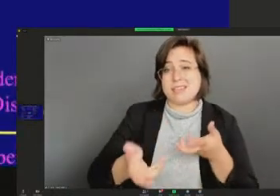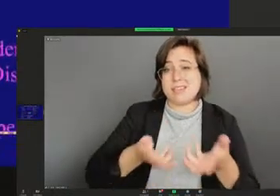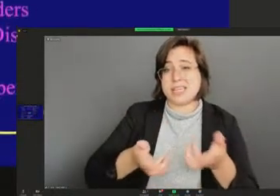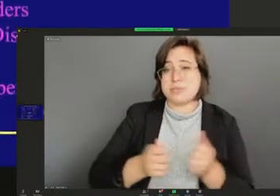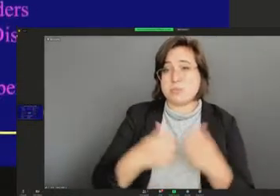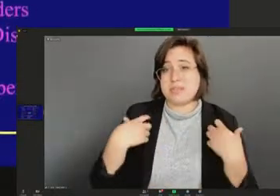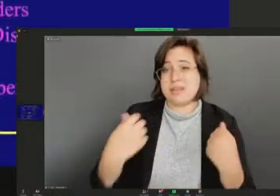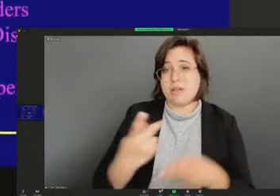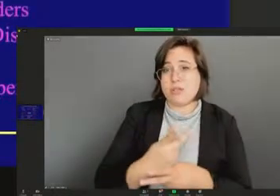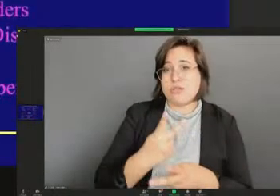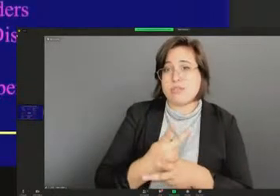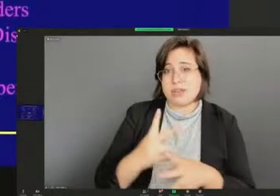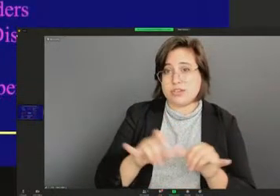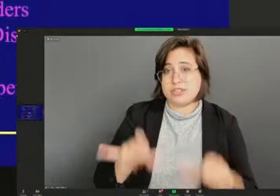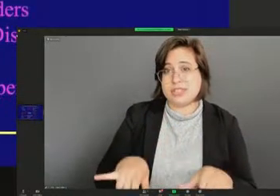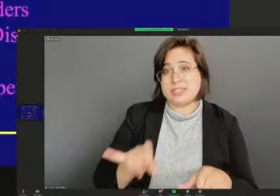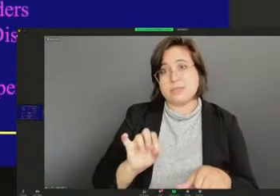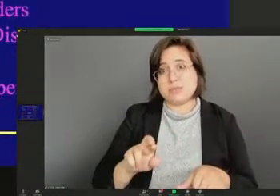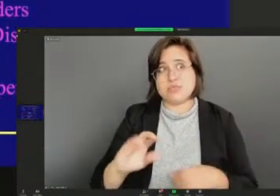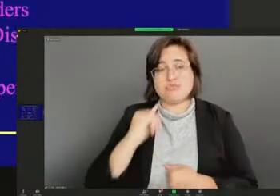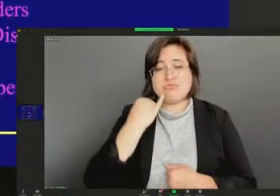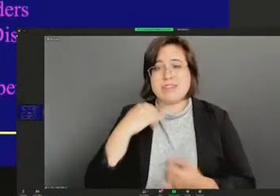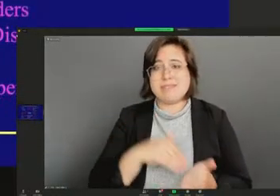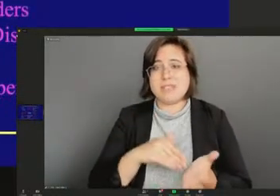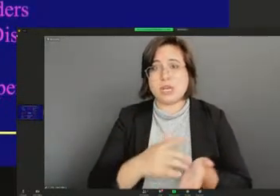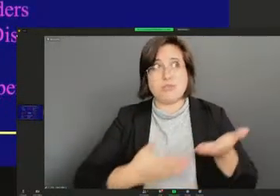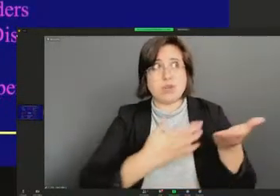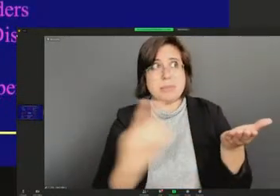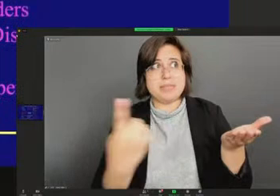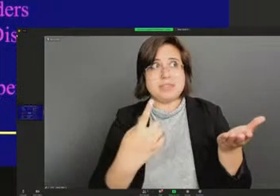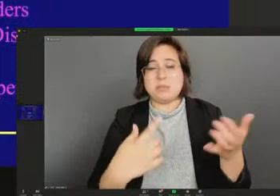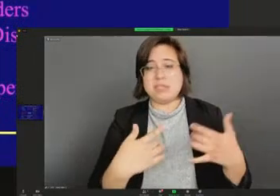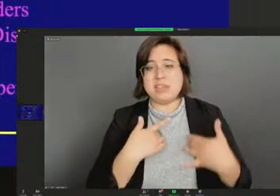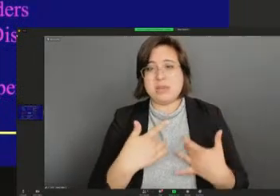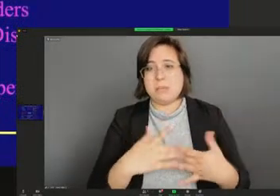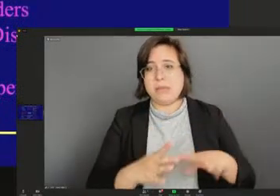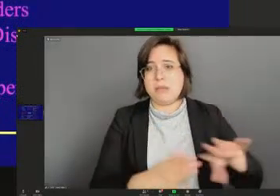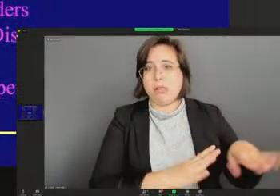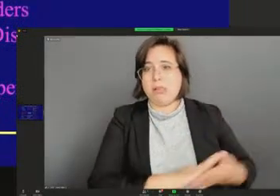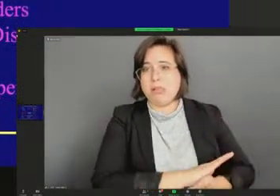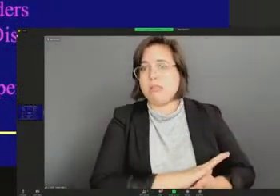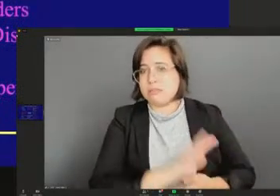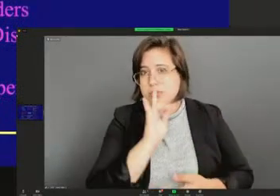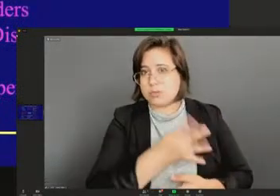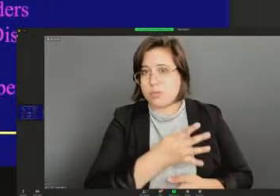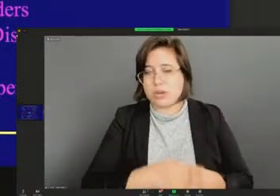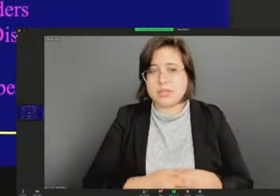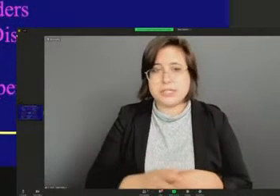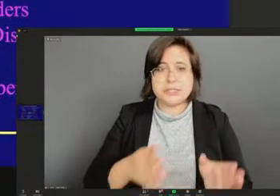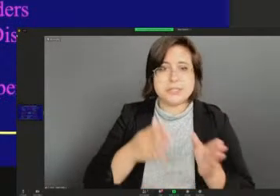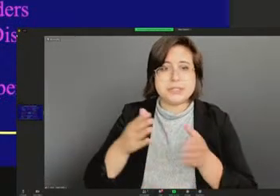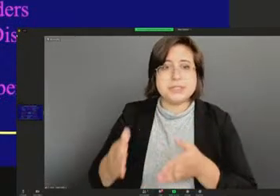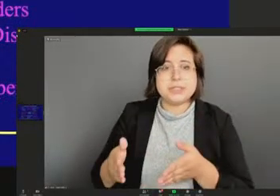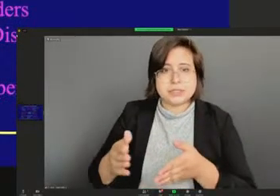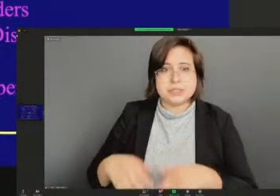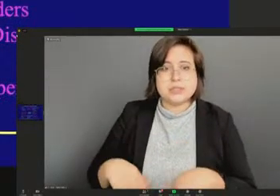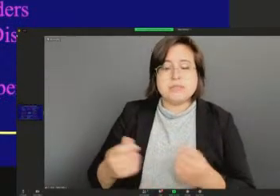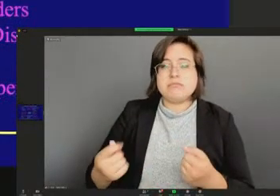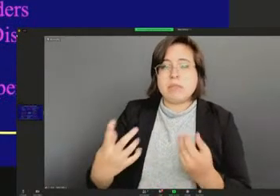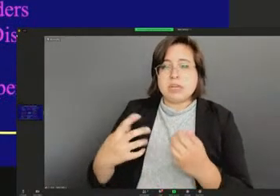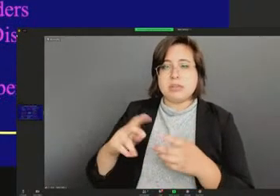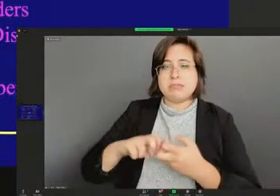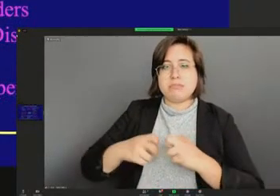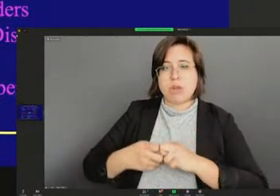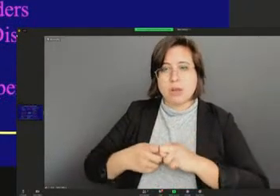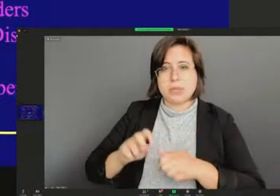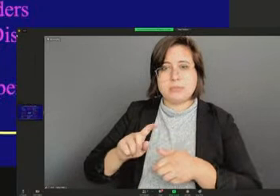on physicians' recommendations, and it's linked to more mental health problems, both DSM-4 diagnosed disorders, as well